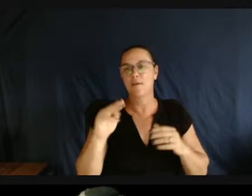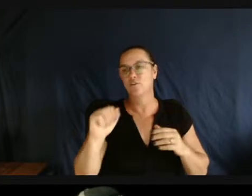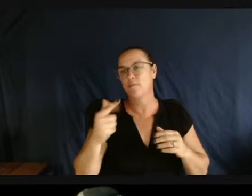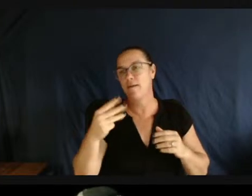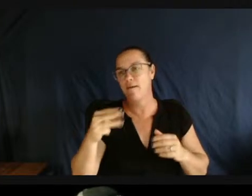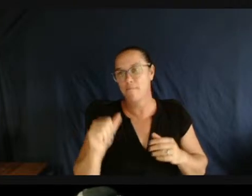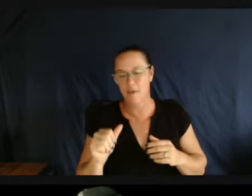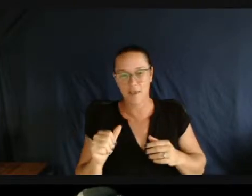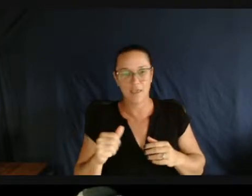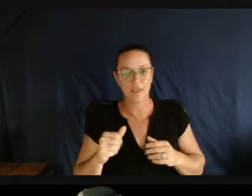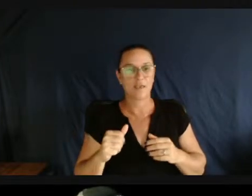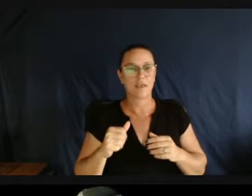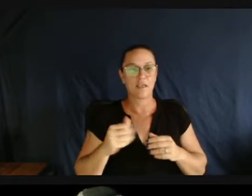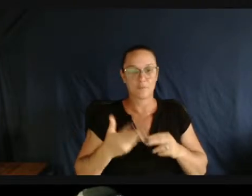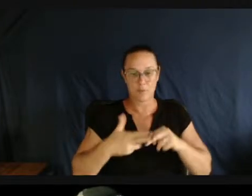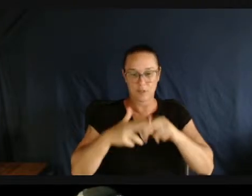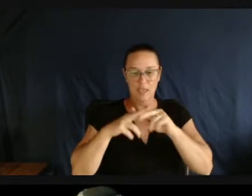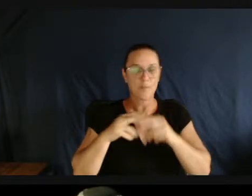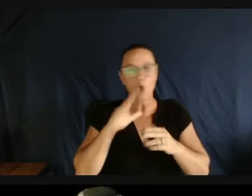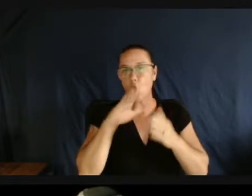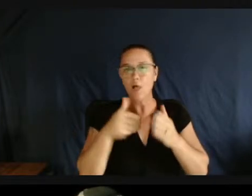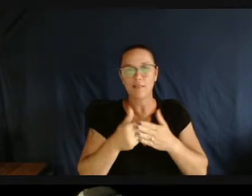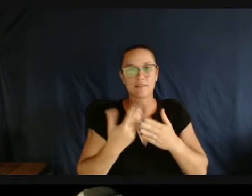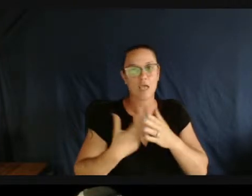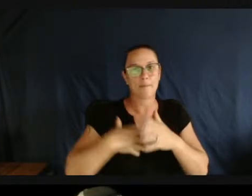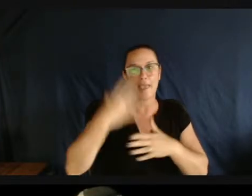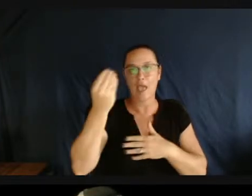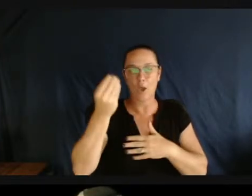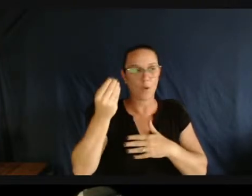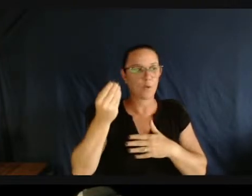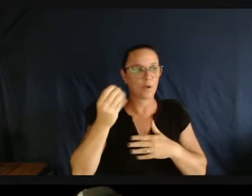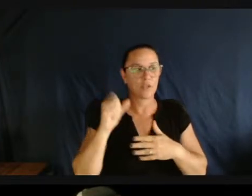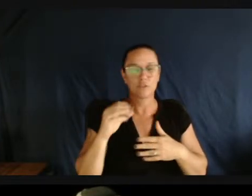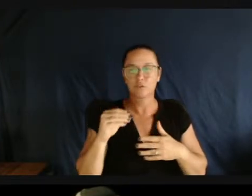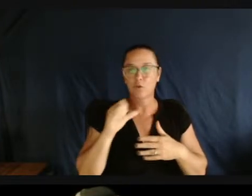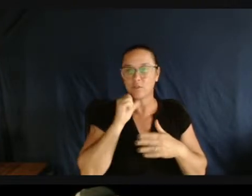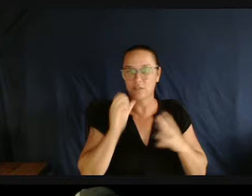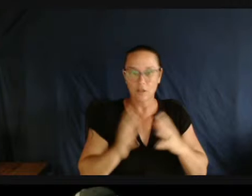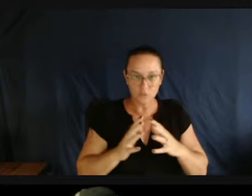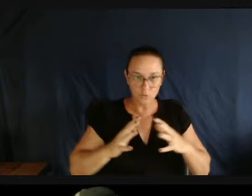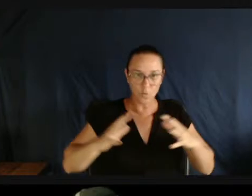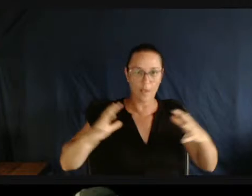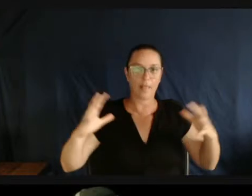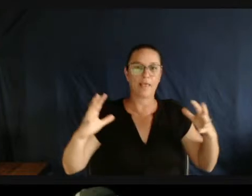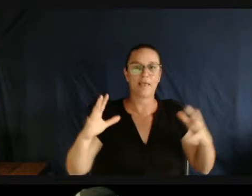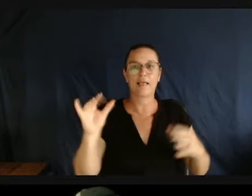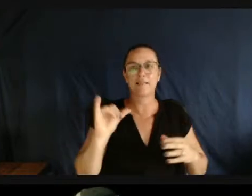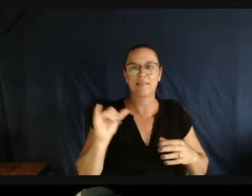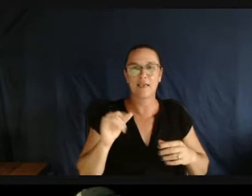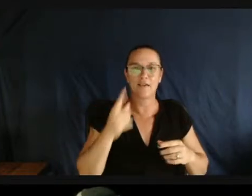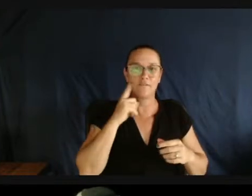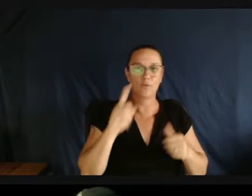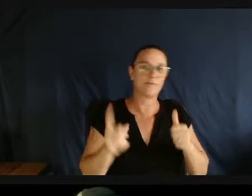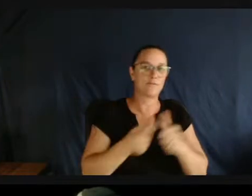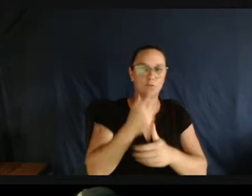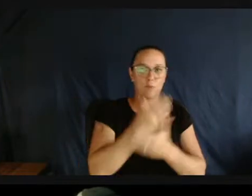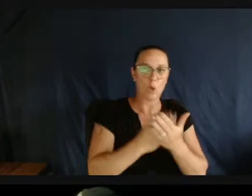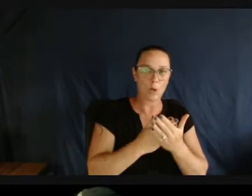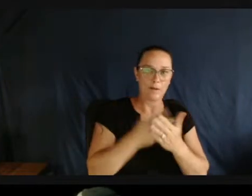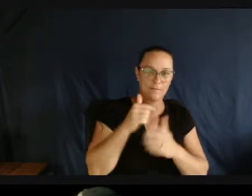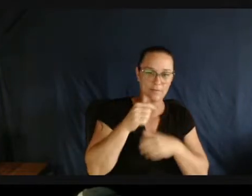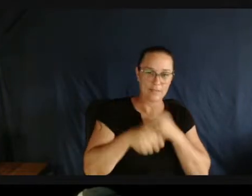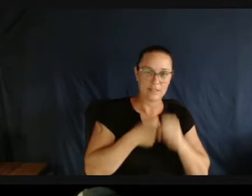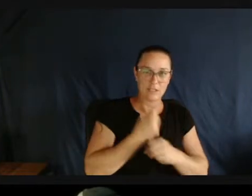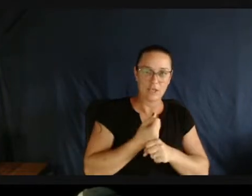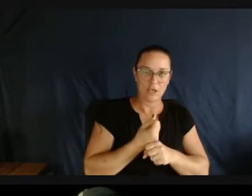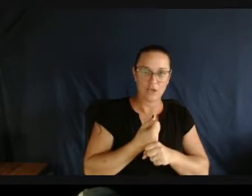getting out, and so we don't have to keep on net swelling it like we were having to do for the first part of the year here, like with these